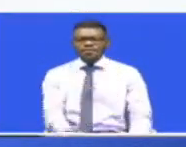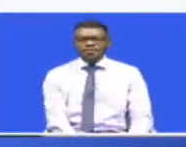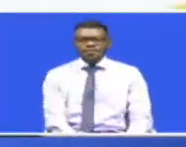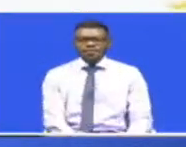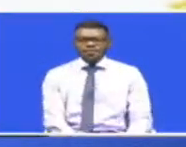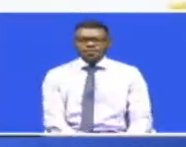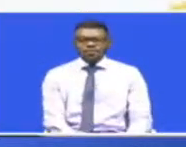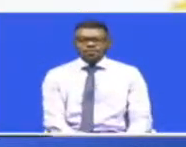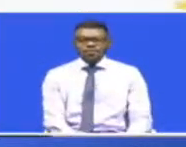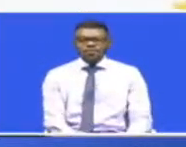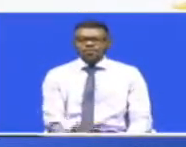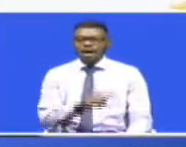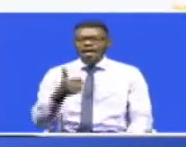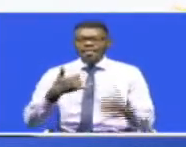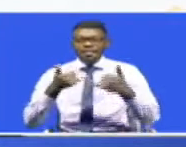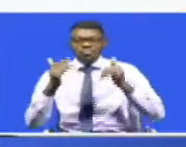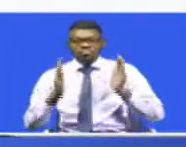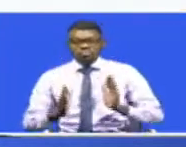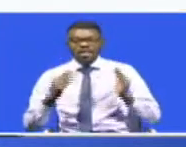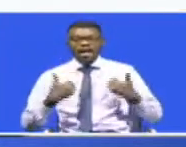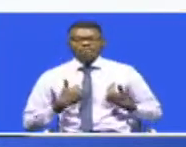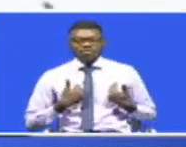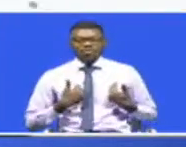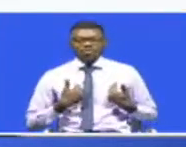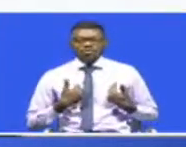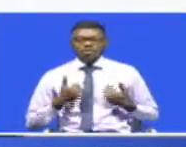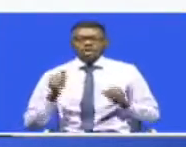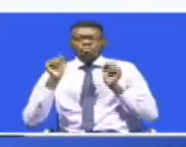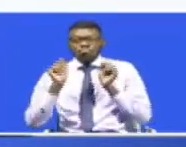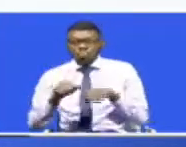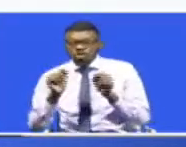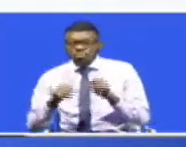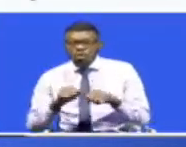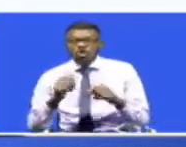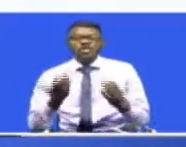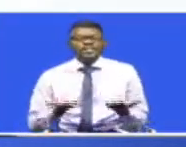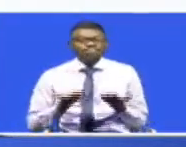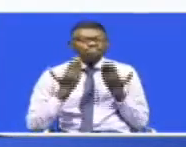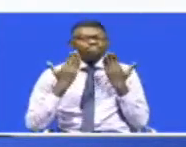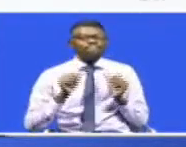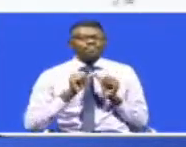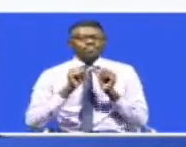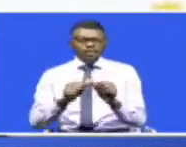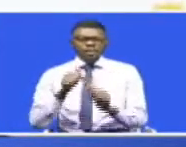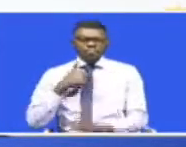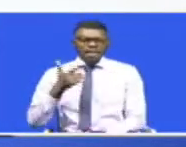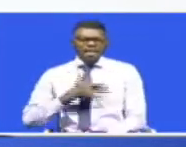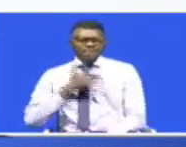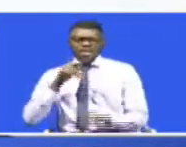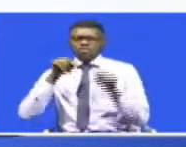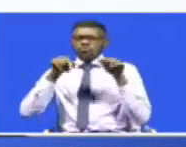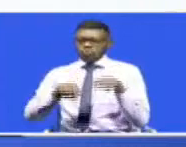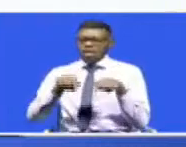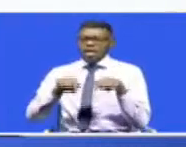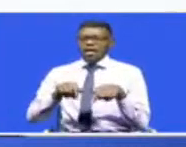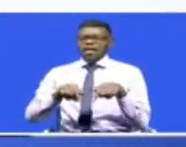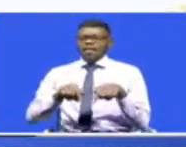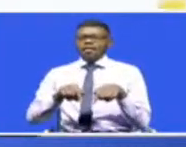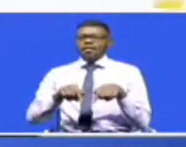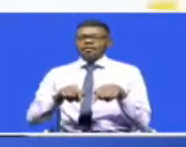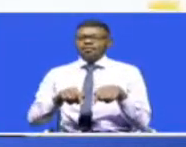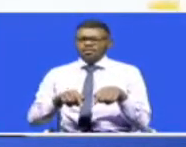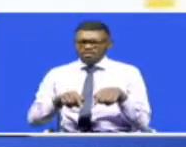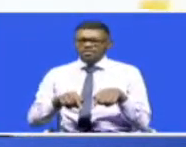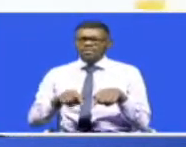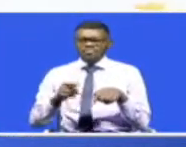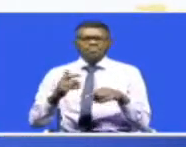have other players and they can keep this performance, because what I felt today is the team play very well. The